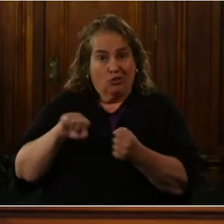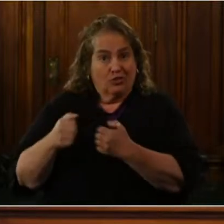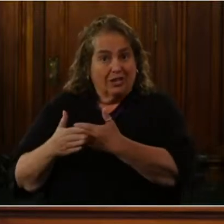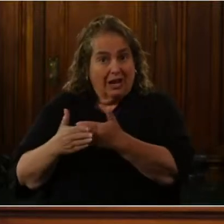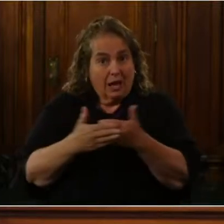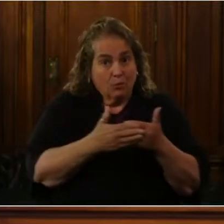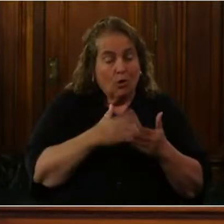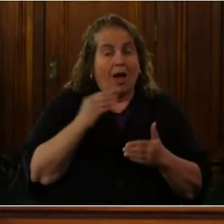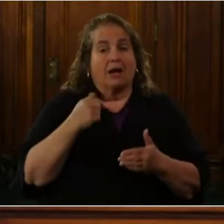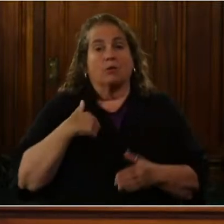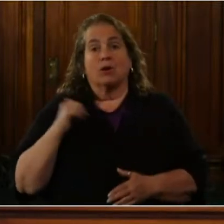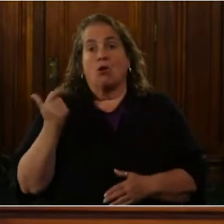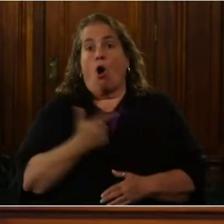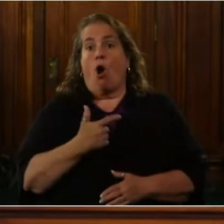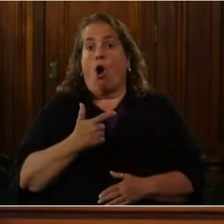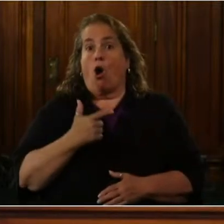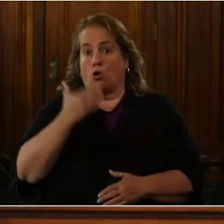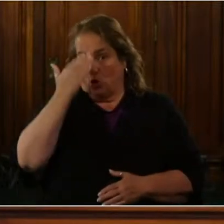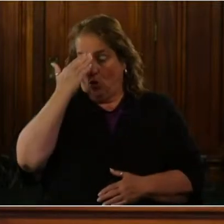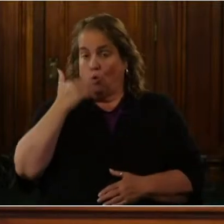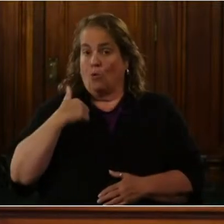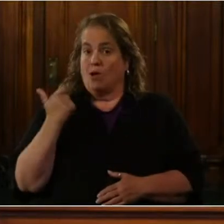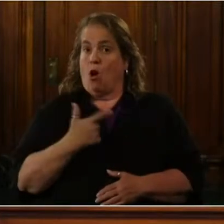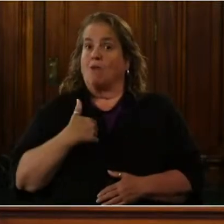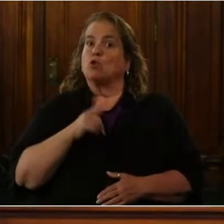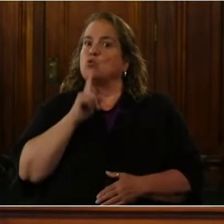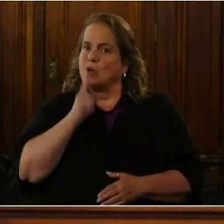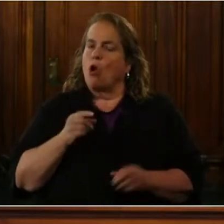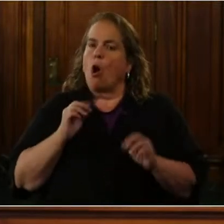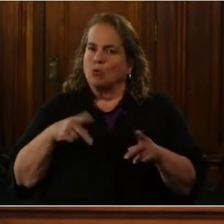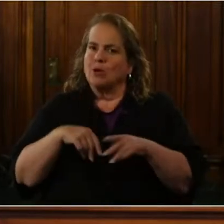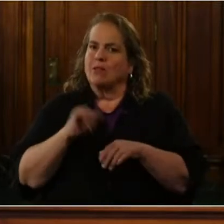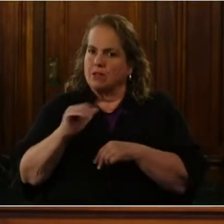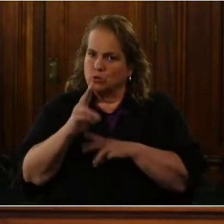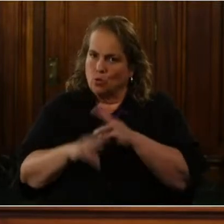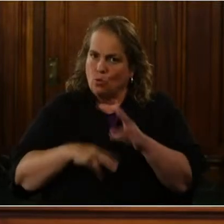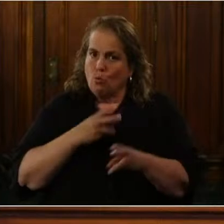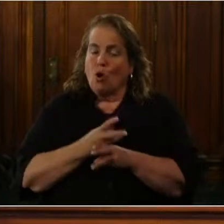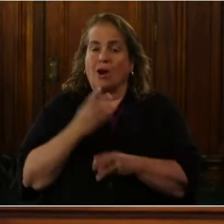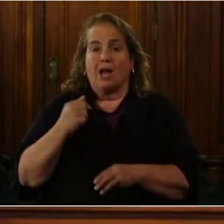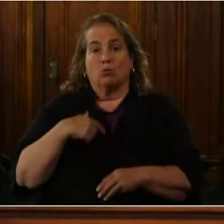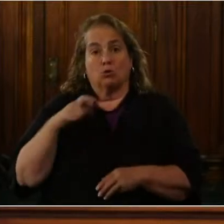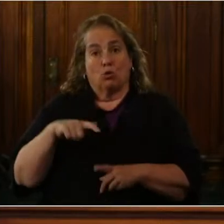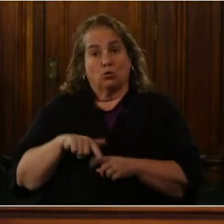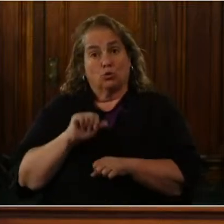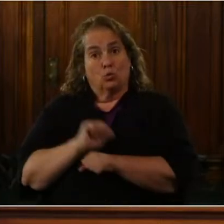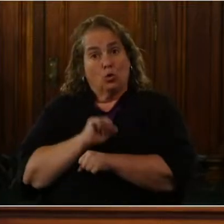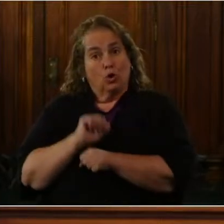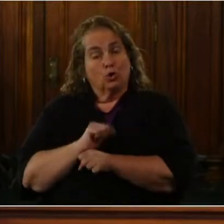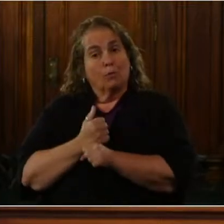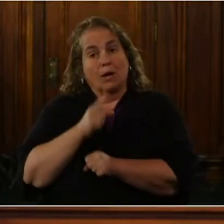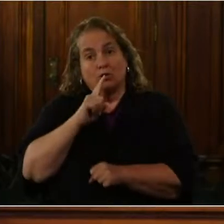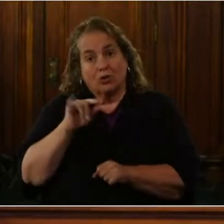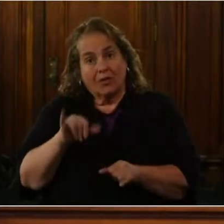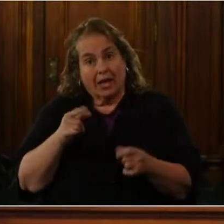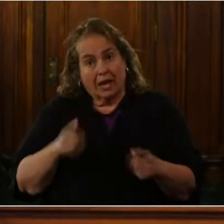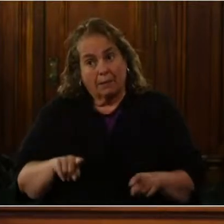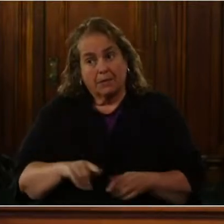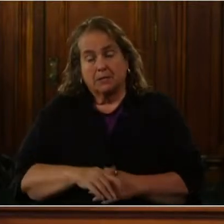everybody has real opportunity in this world, and then we're supposed to work to make sure that happens. All right, we'll go